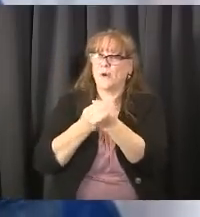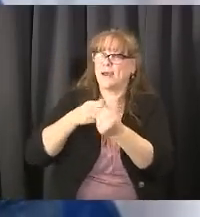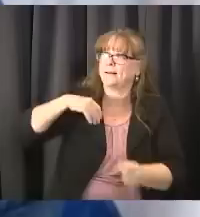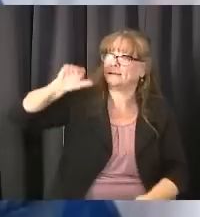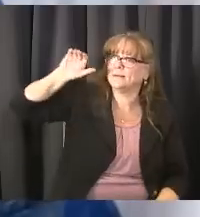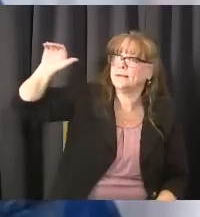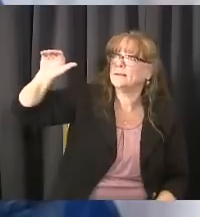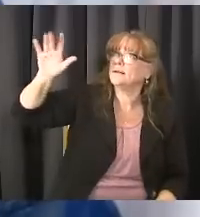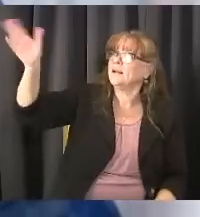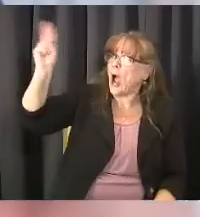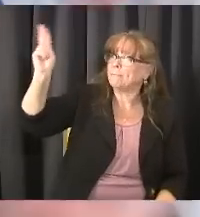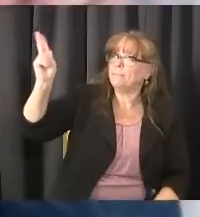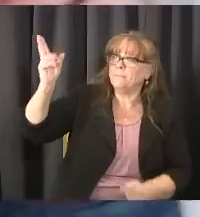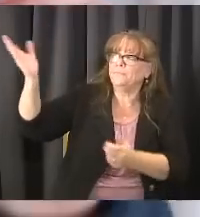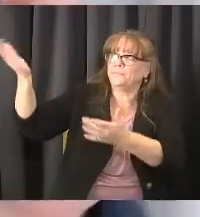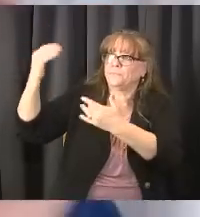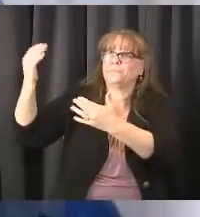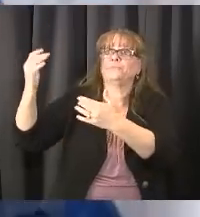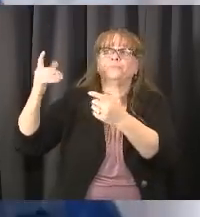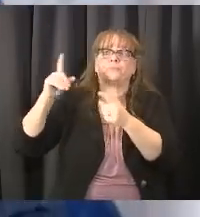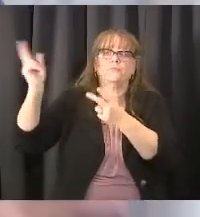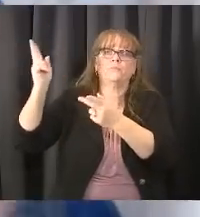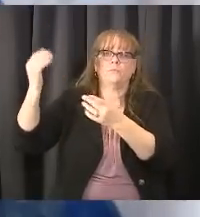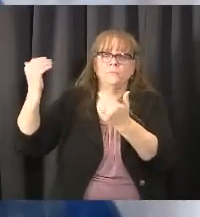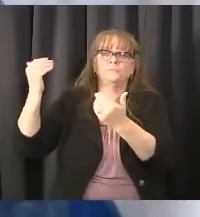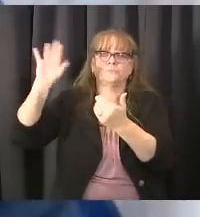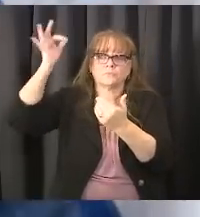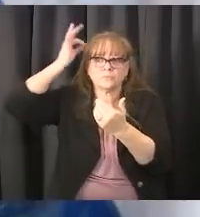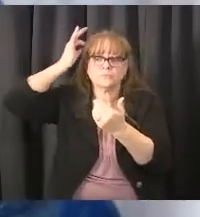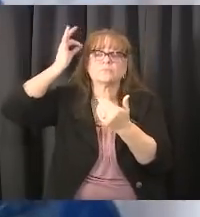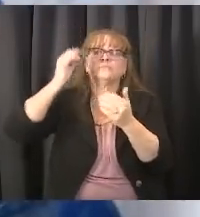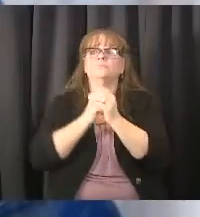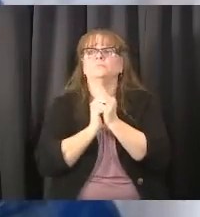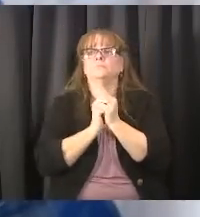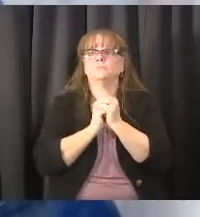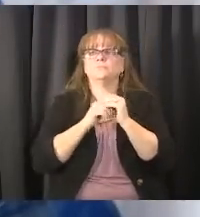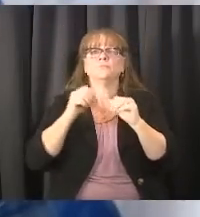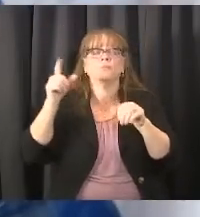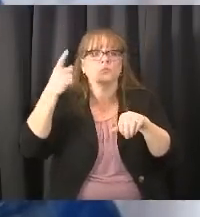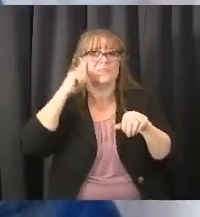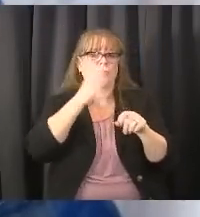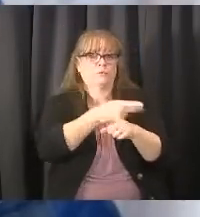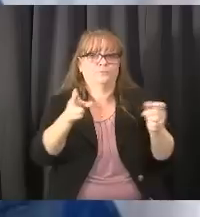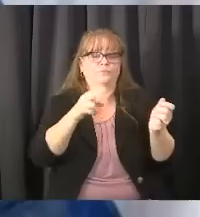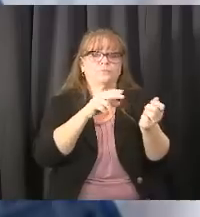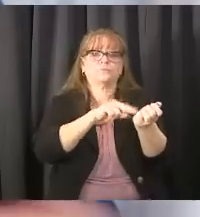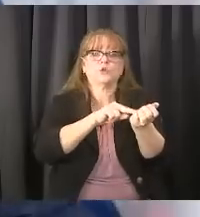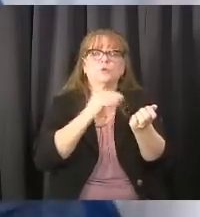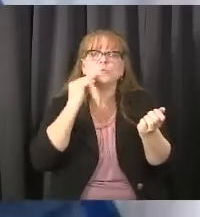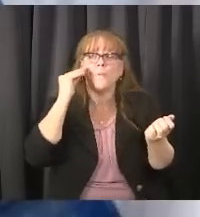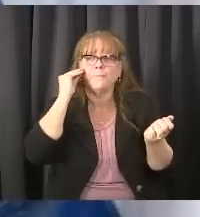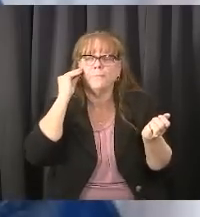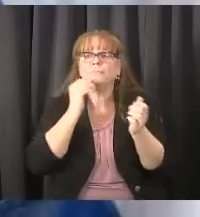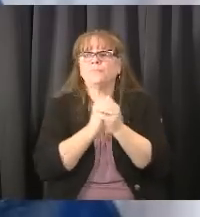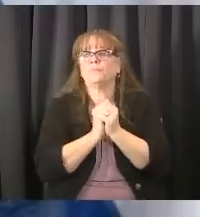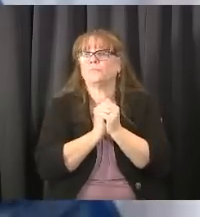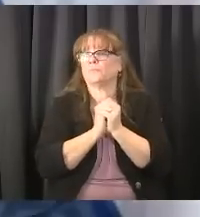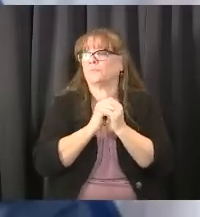homes, long-term care facilities. That is the only piece that is not under state coordination and state management. It's under a federal contract, but we have